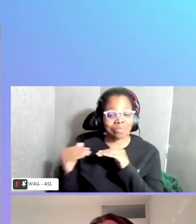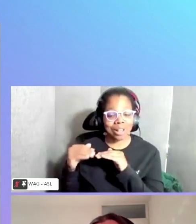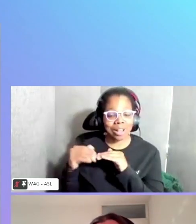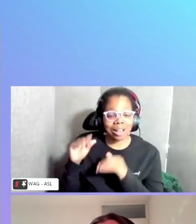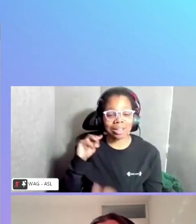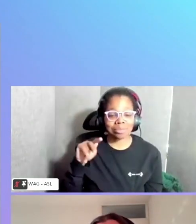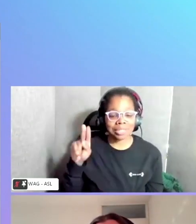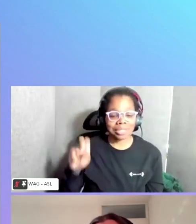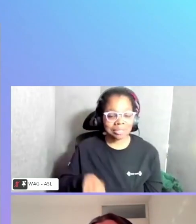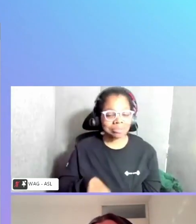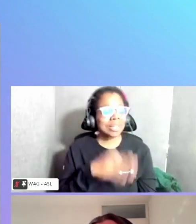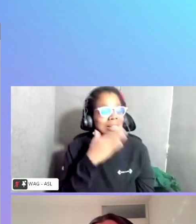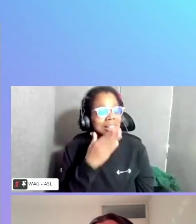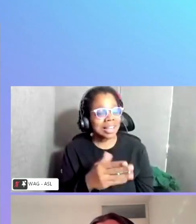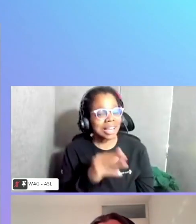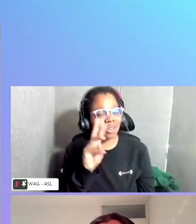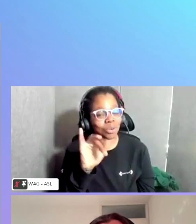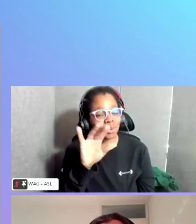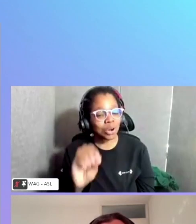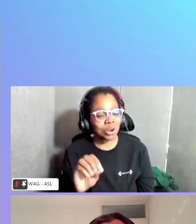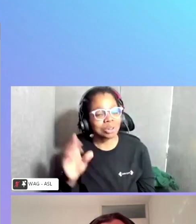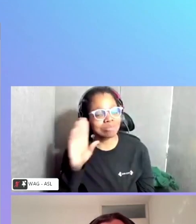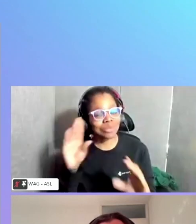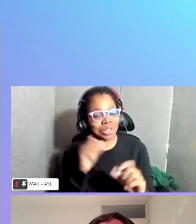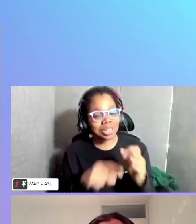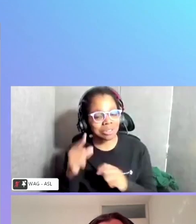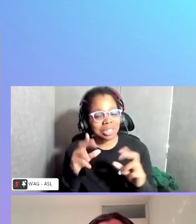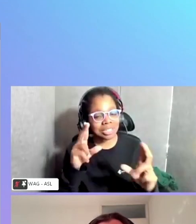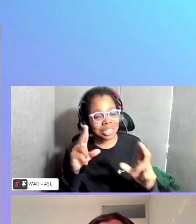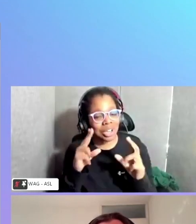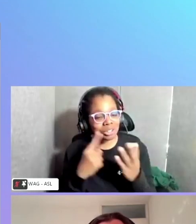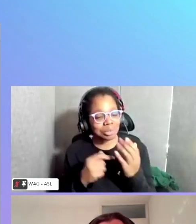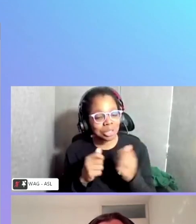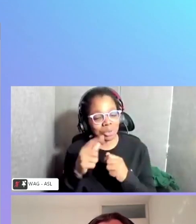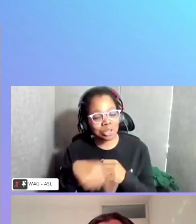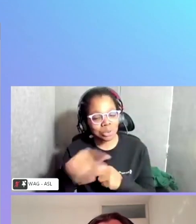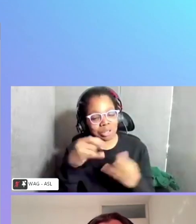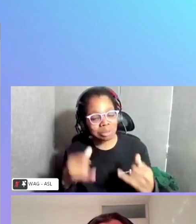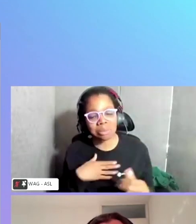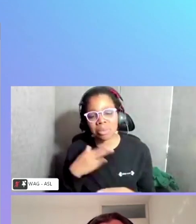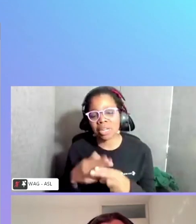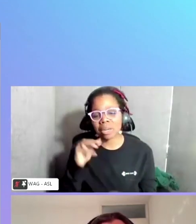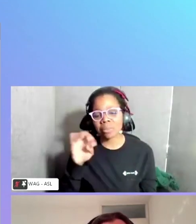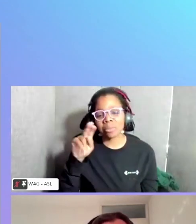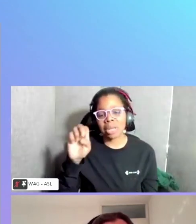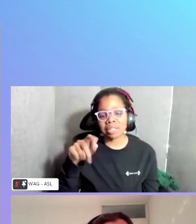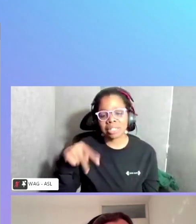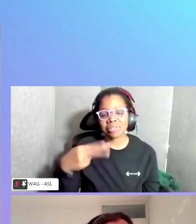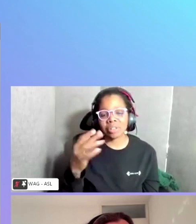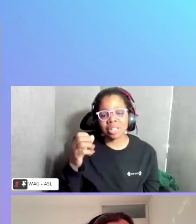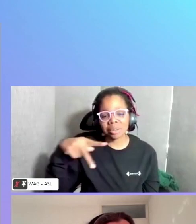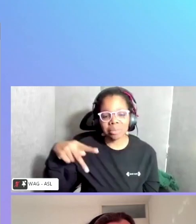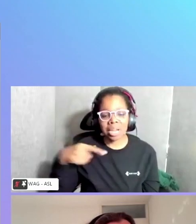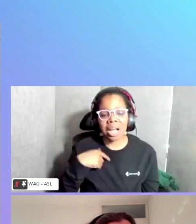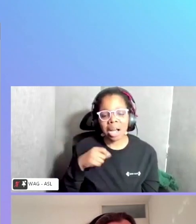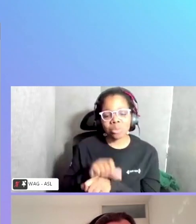Thank you, Wilco. Greetings to everyone. It's an honor to speak with you all today. My name is Melanie Phillip. I've been with Deque for